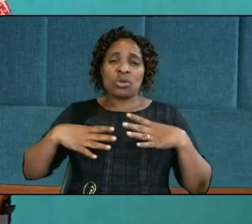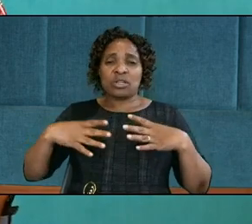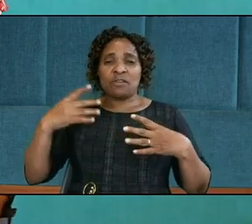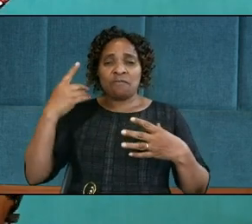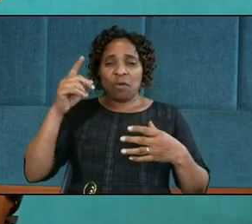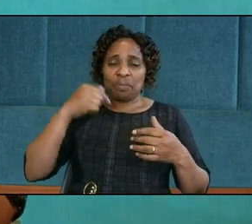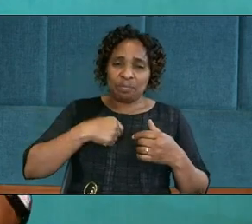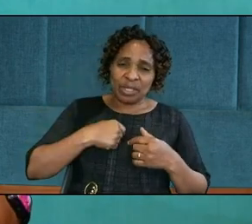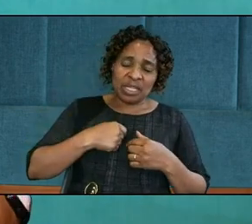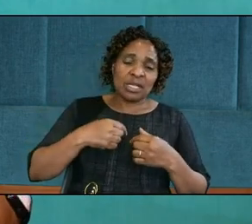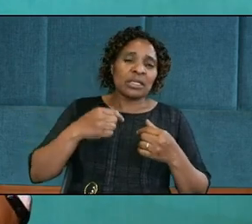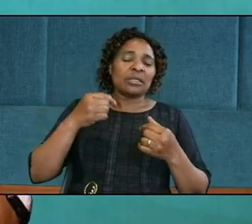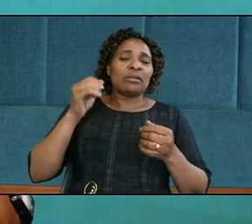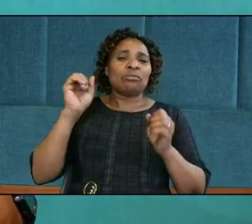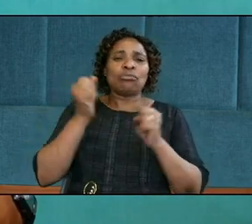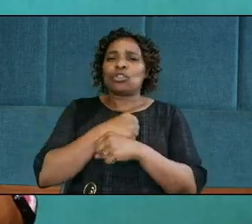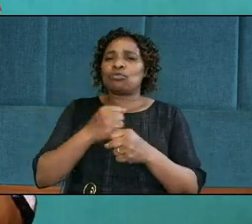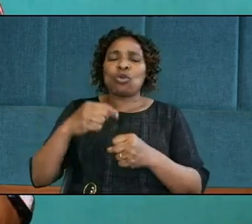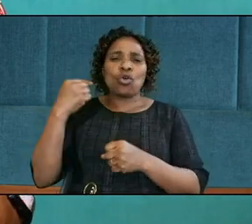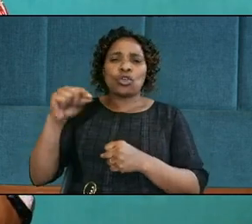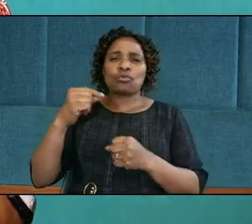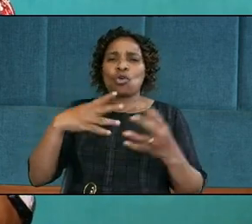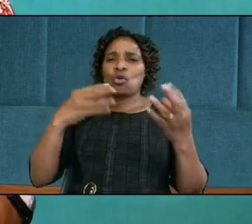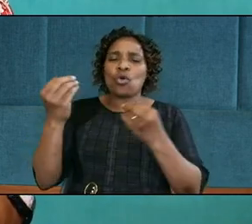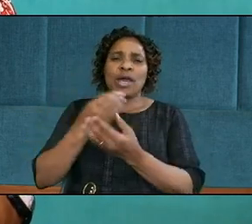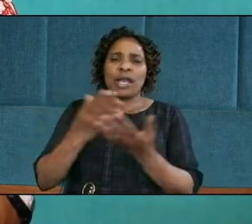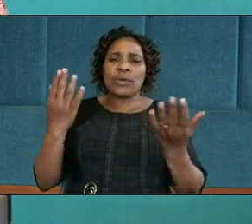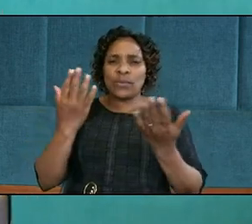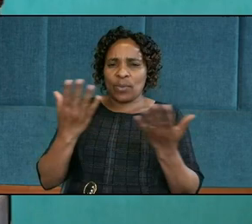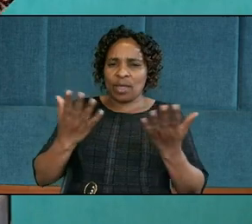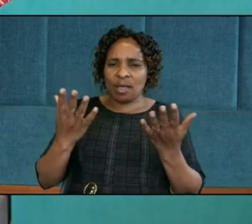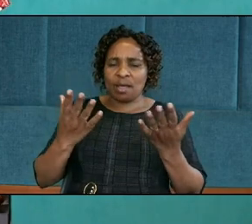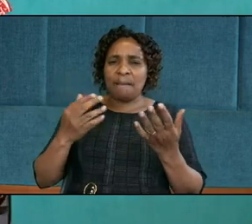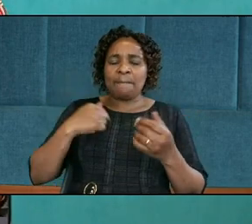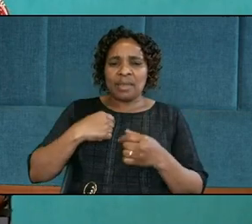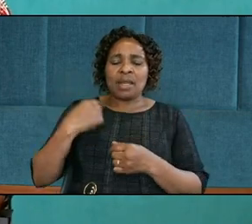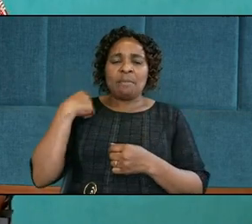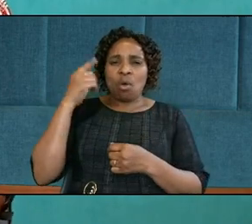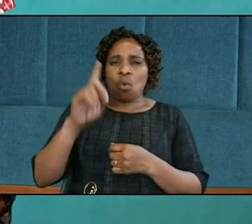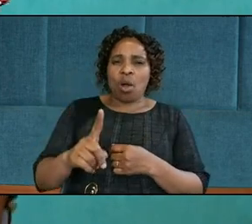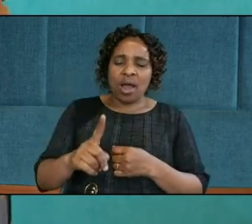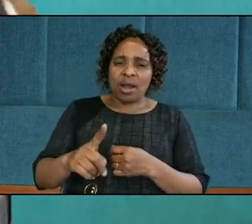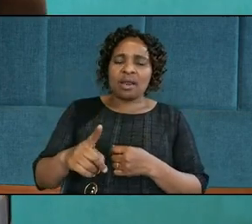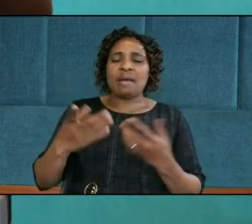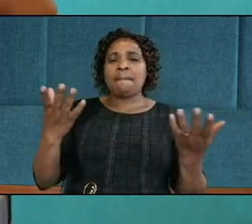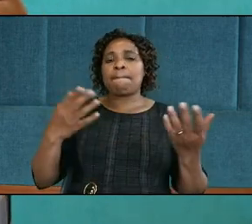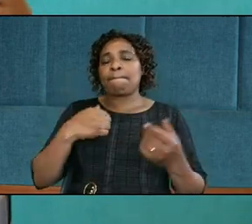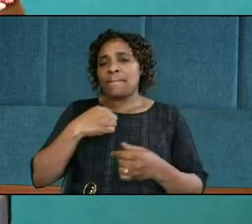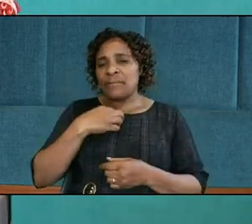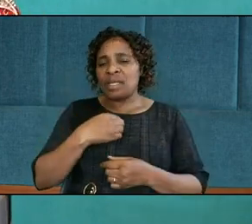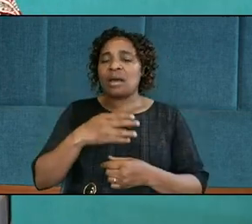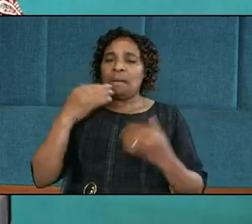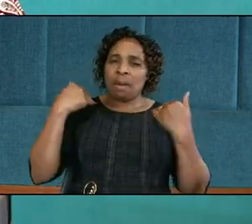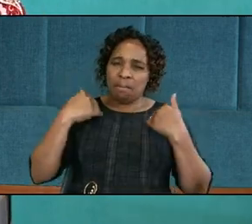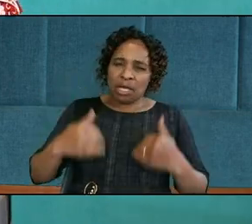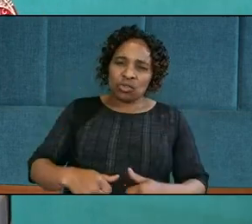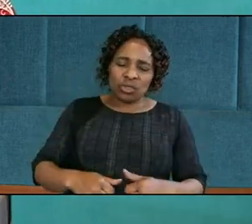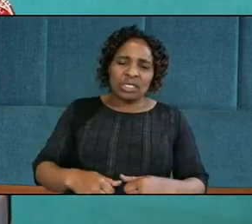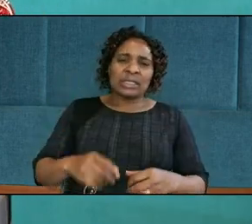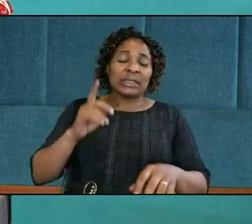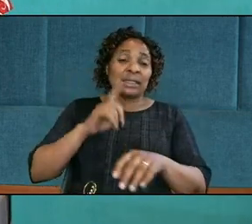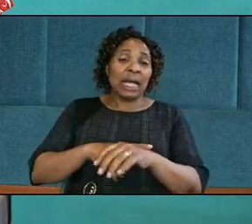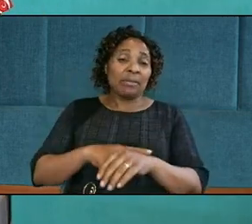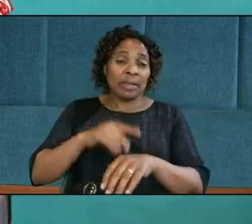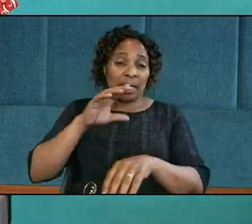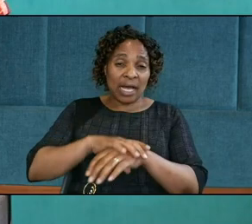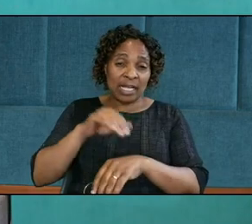this gospel wouldn't go anywhere, by the way, you know, I'm the number one here, I'm the guy, you know. And he said even when he gets such thoughts, you